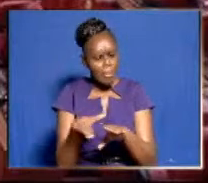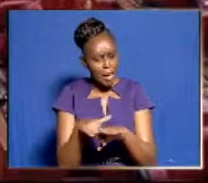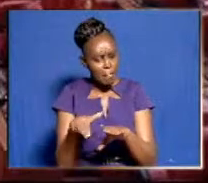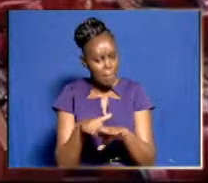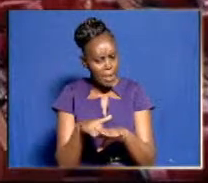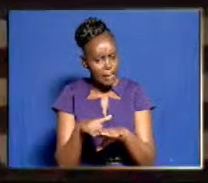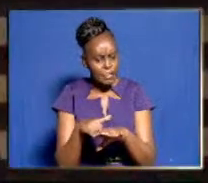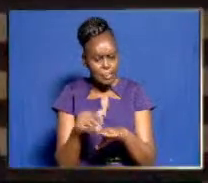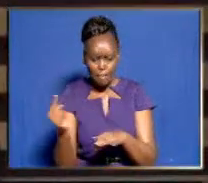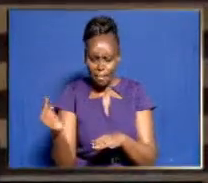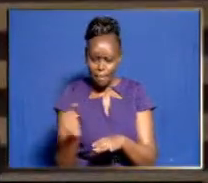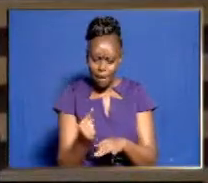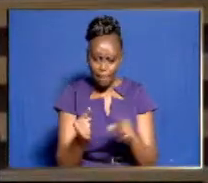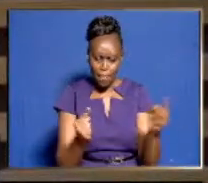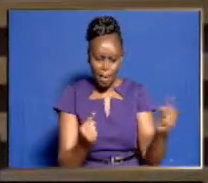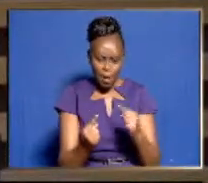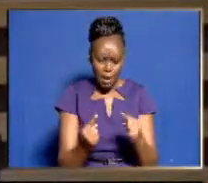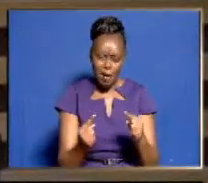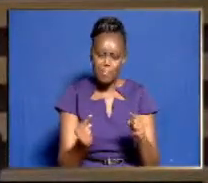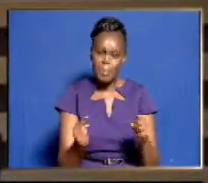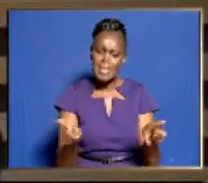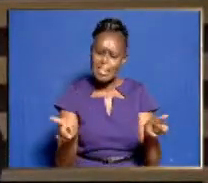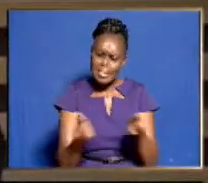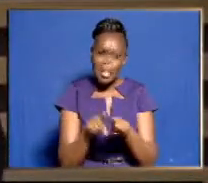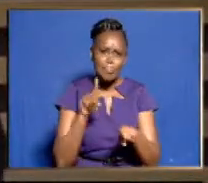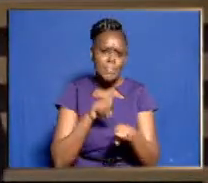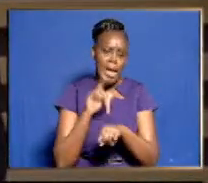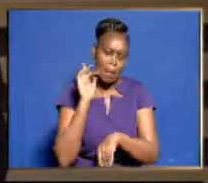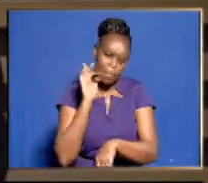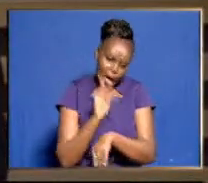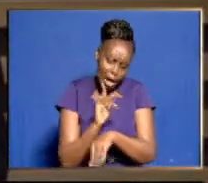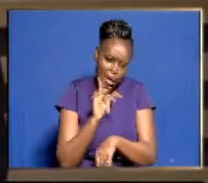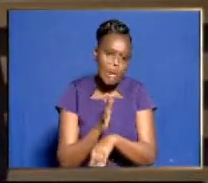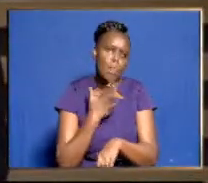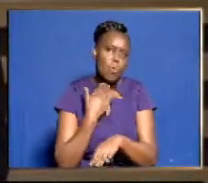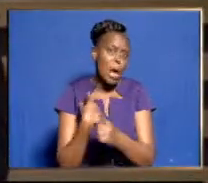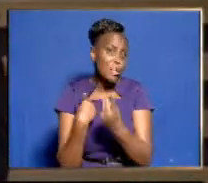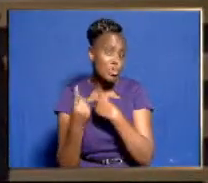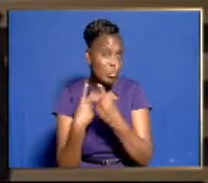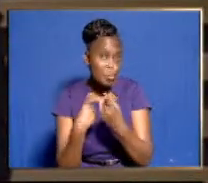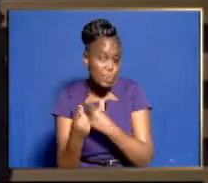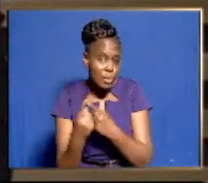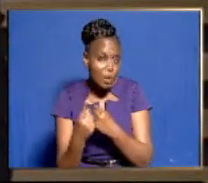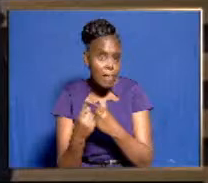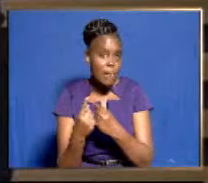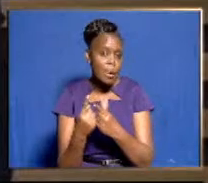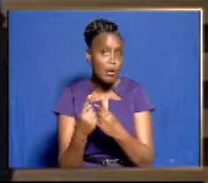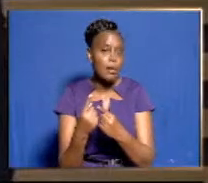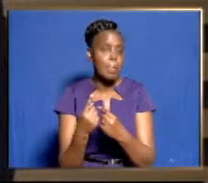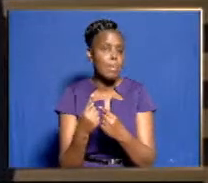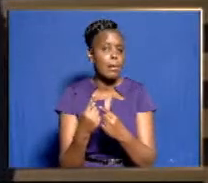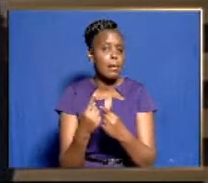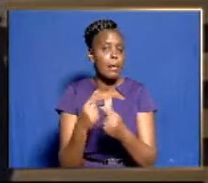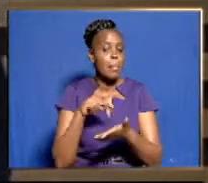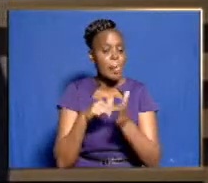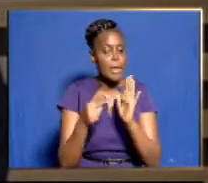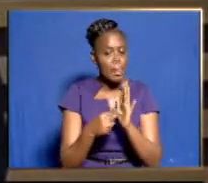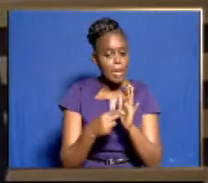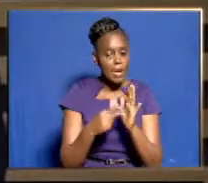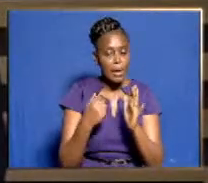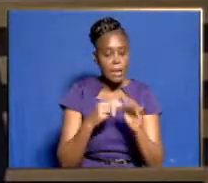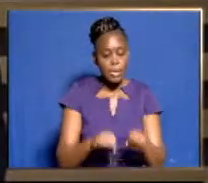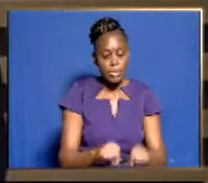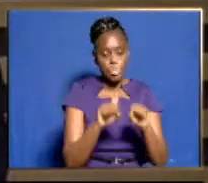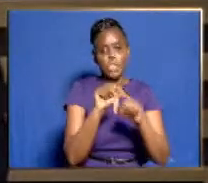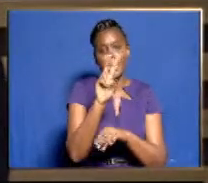early to contribute to the same. So I wish to seek your indulgence that we can have 2